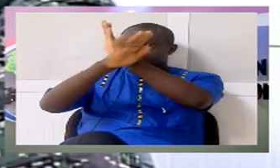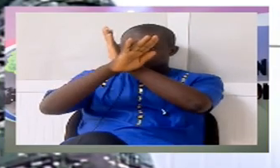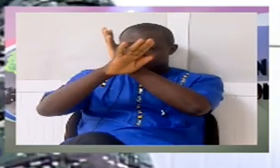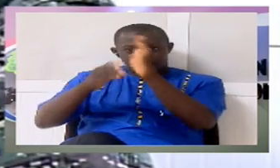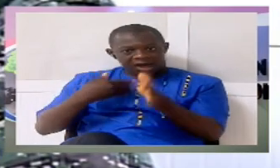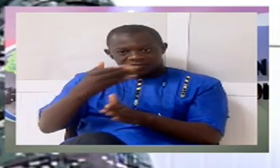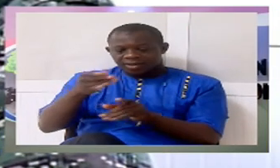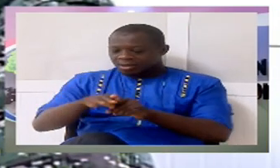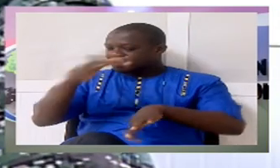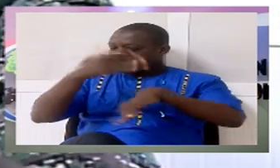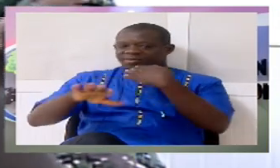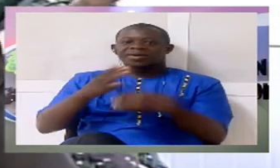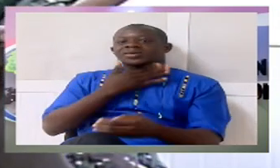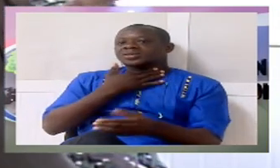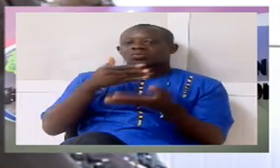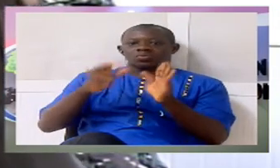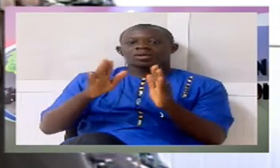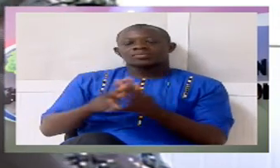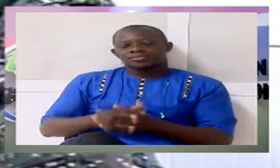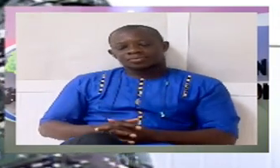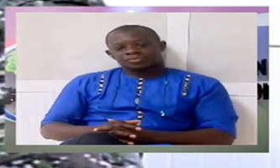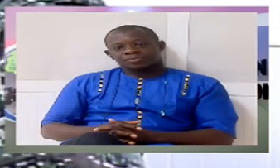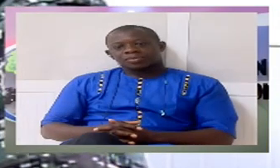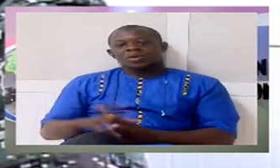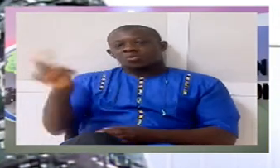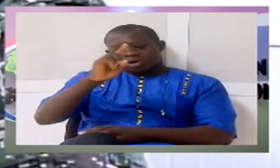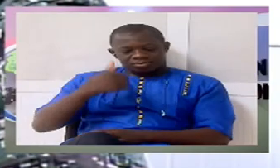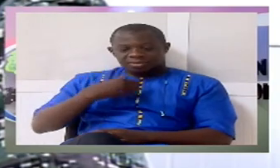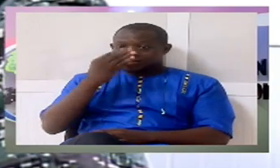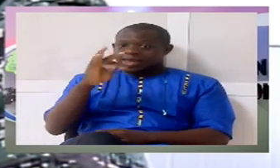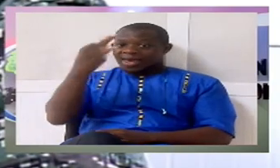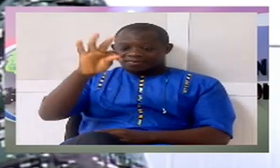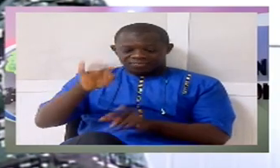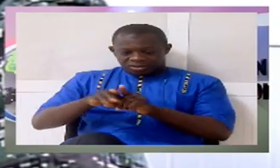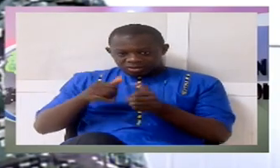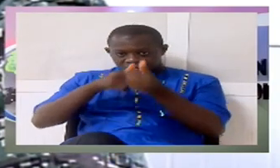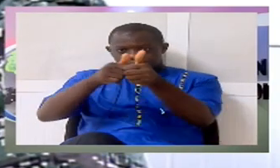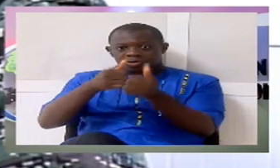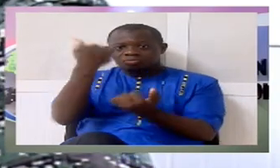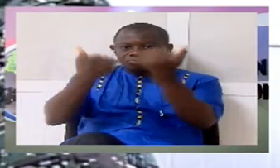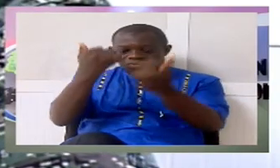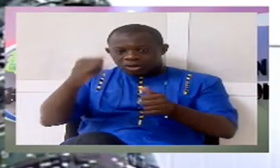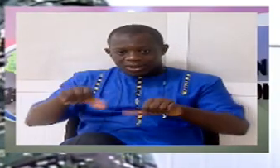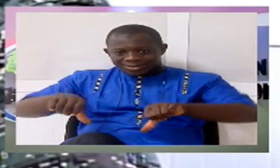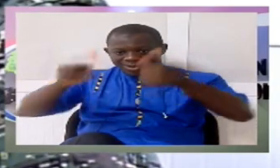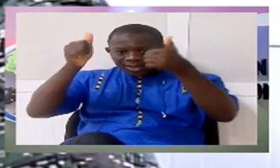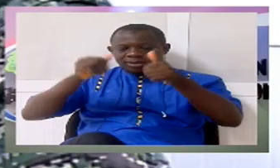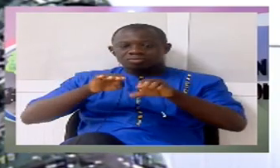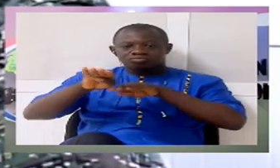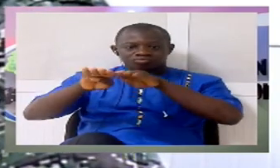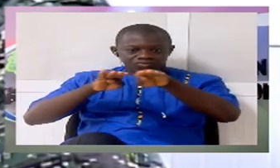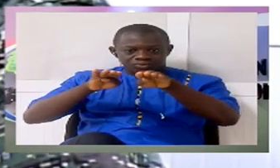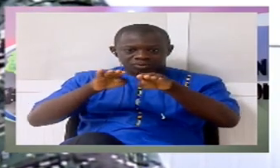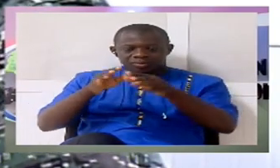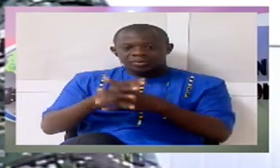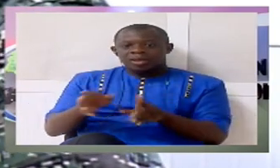yombe nonu chi jamano Yaya Jame. Lola la wane, kom kom kom webis mo dem ni. That's what I'm telling you. When the convoy is moving, come lele sa sunye sa John, come